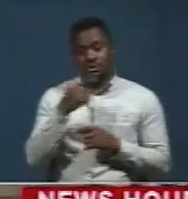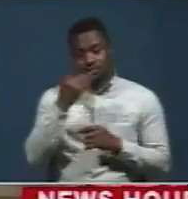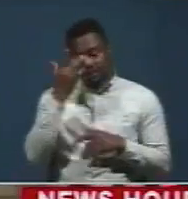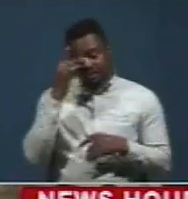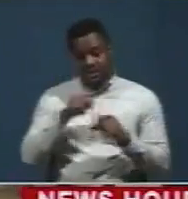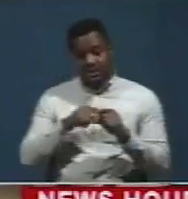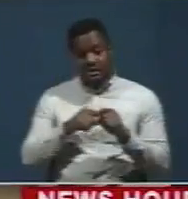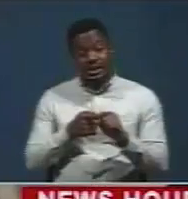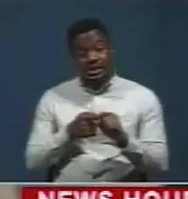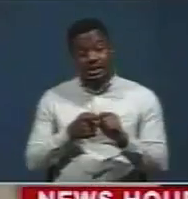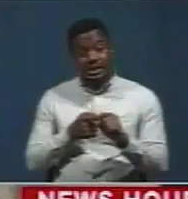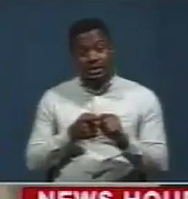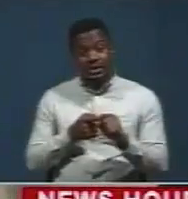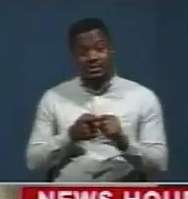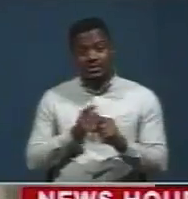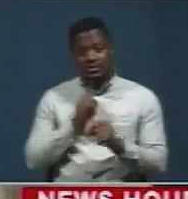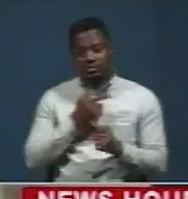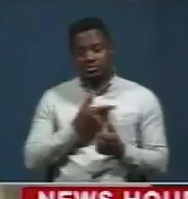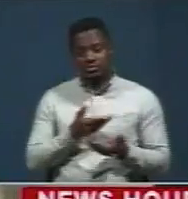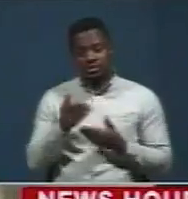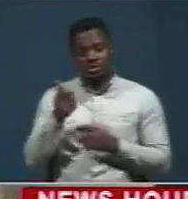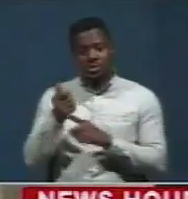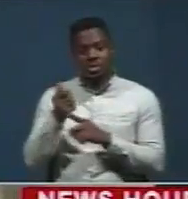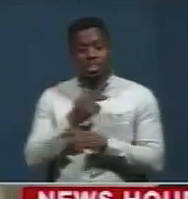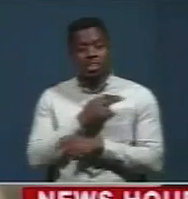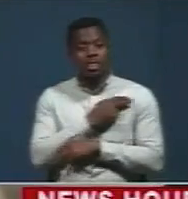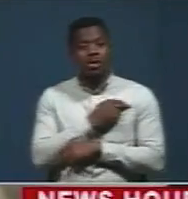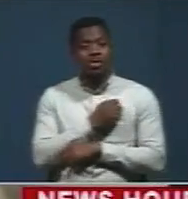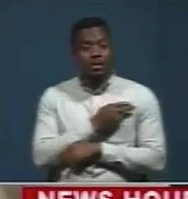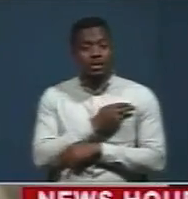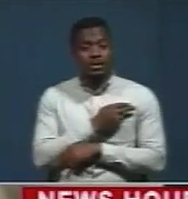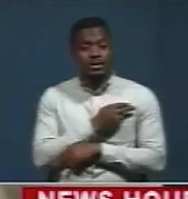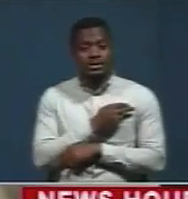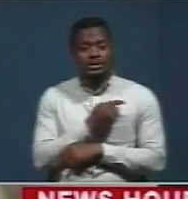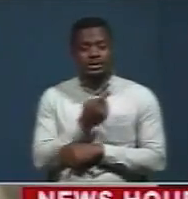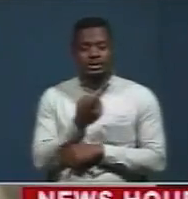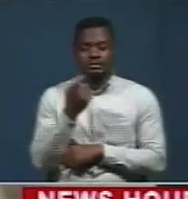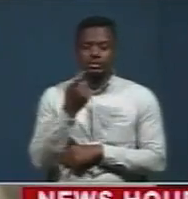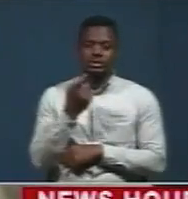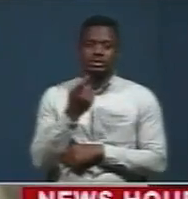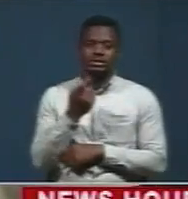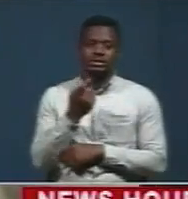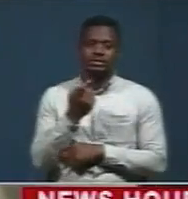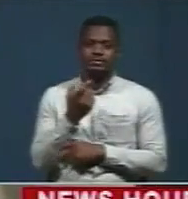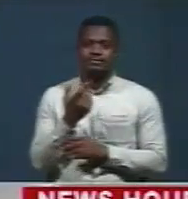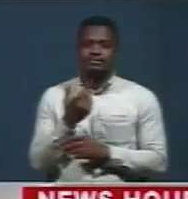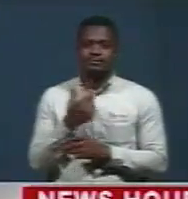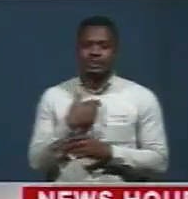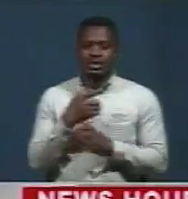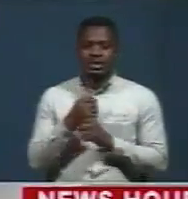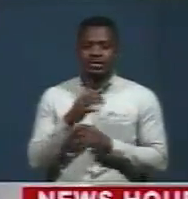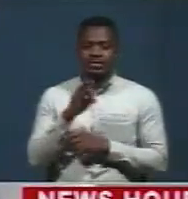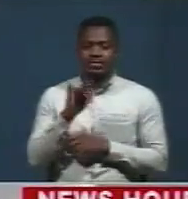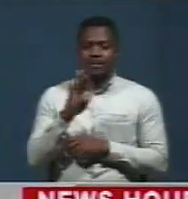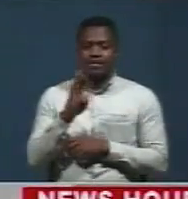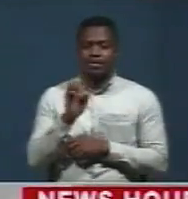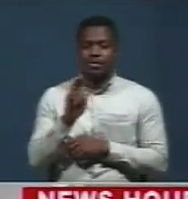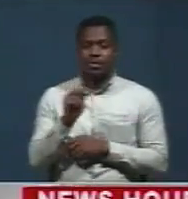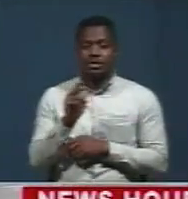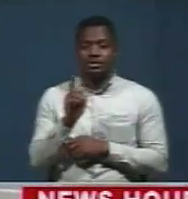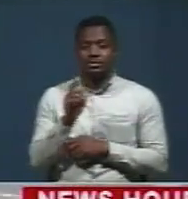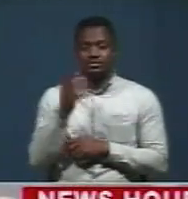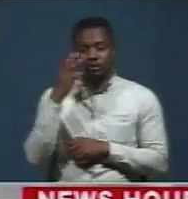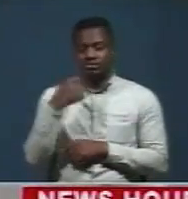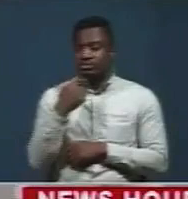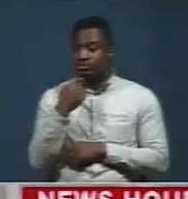Because I'm going to go to the hospital. I'm going to say fibroid. And my boss is going